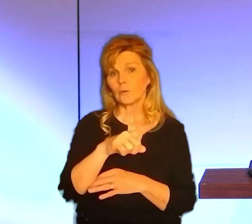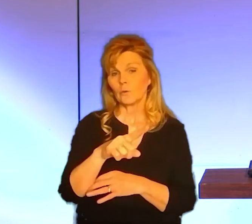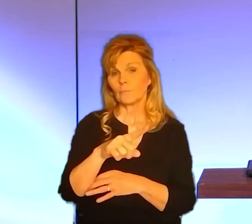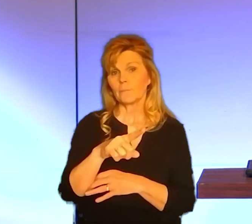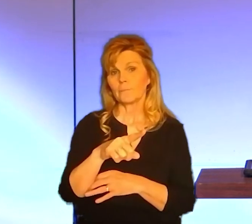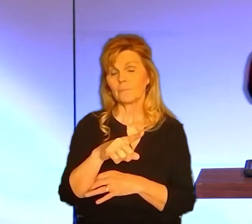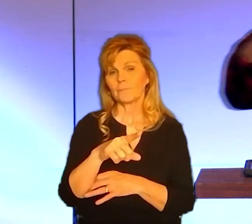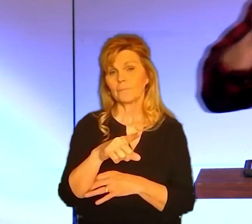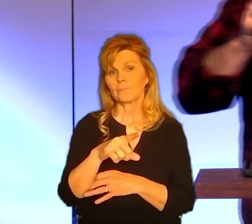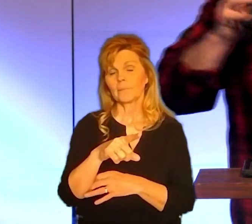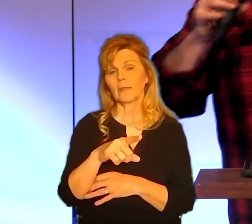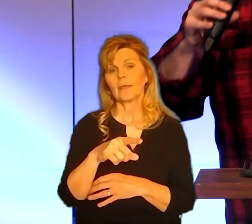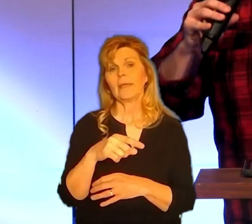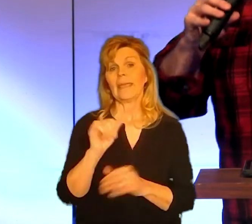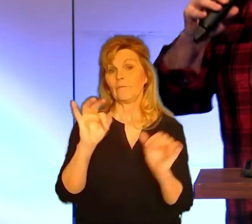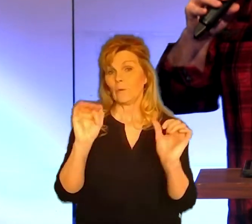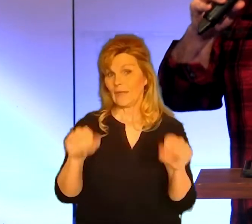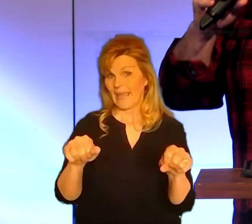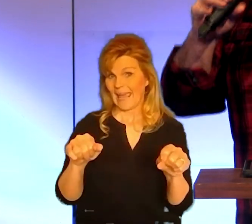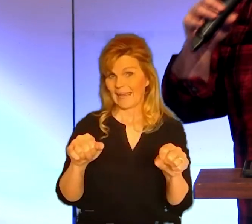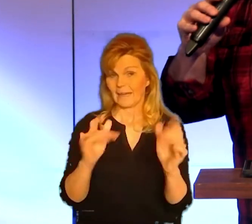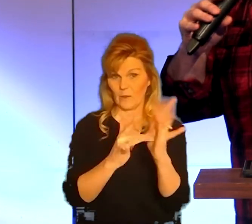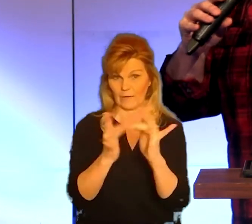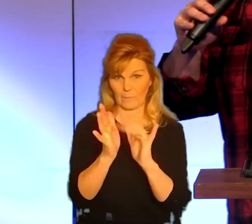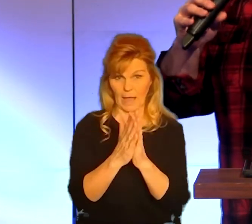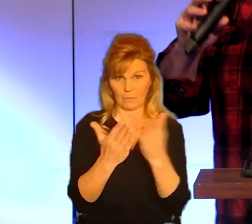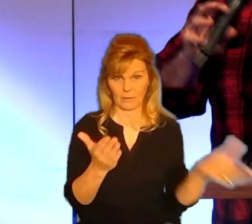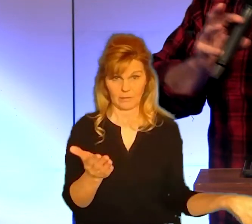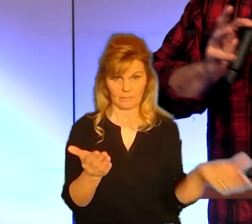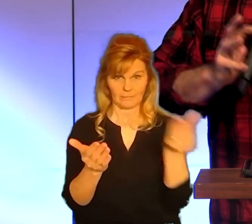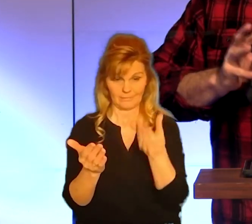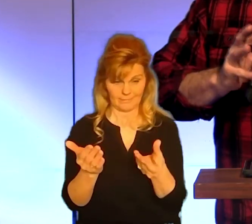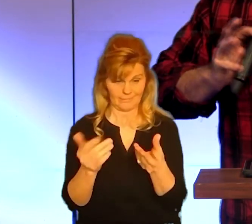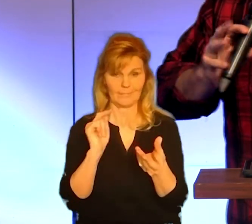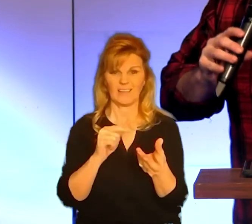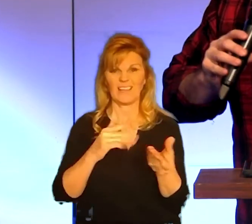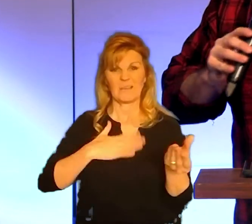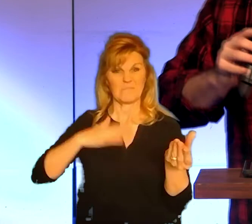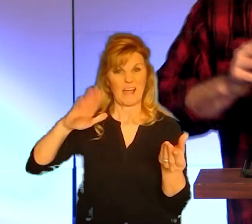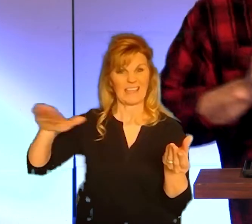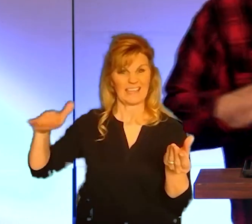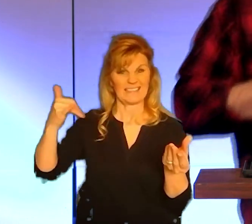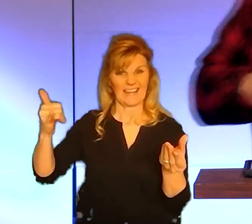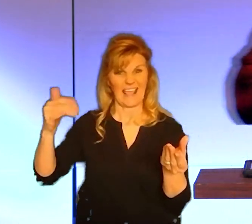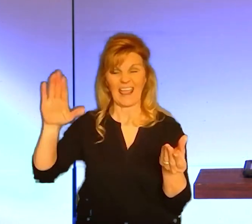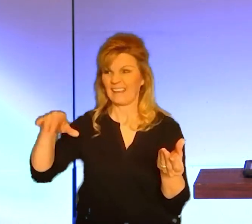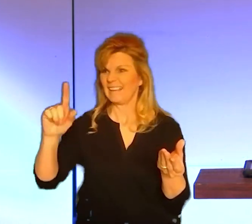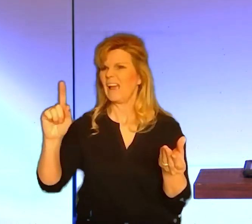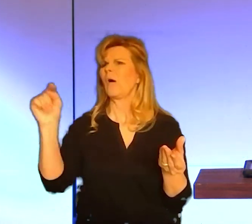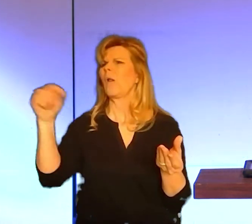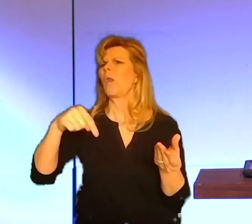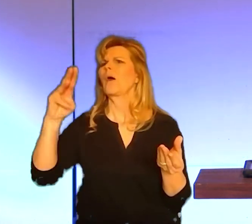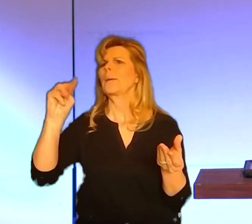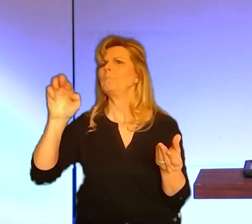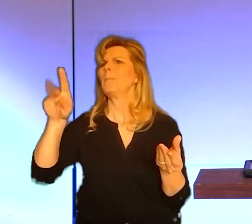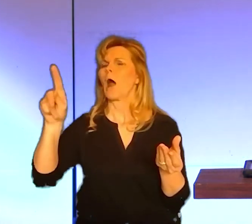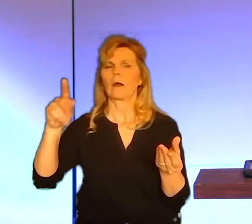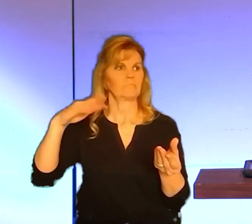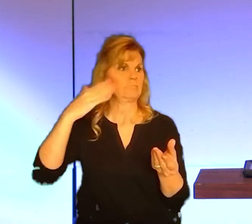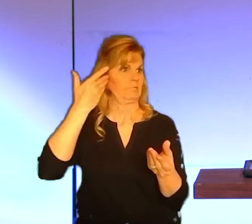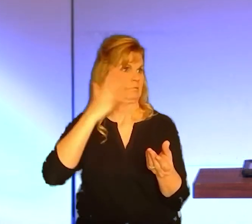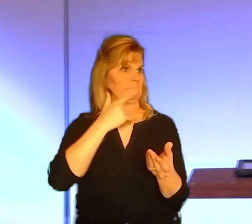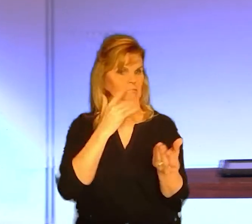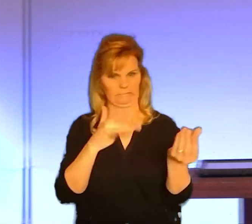to grab your Bible, you know, my kids don't always know, like, I know exactly where at. You know, they